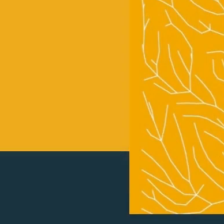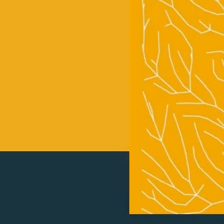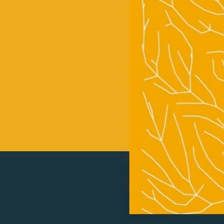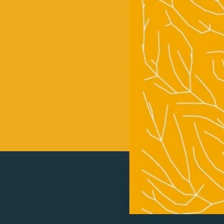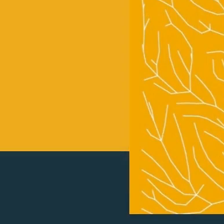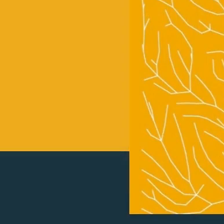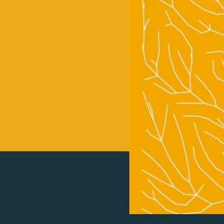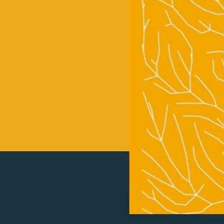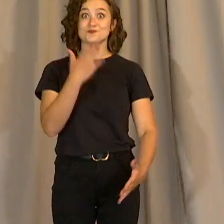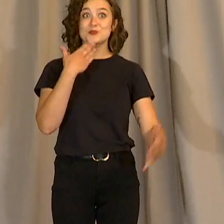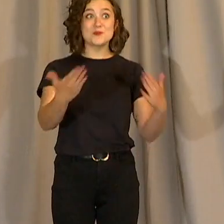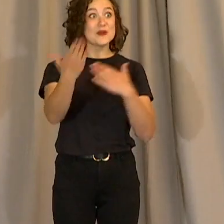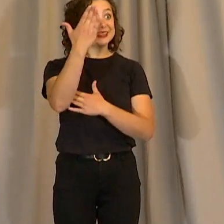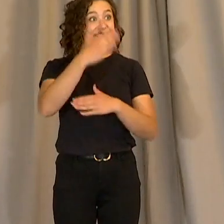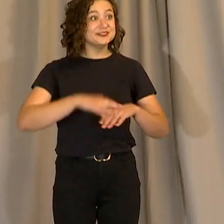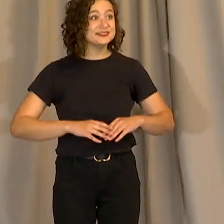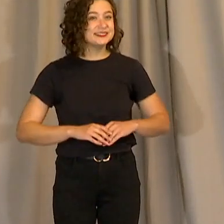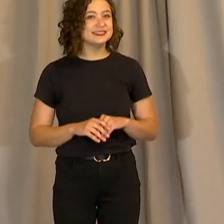Good morning.